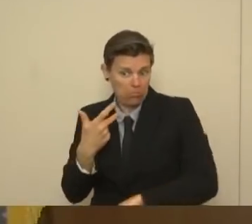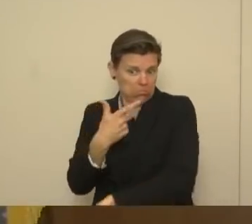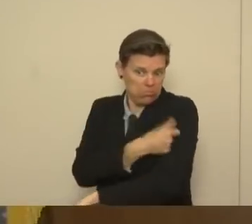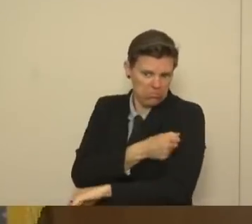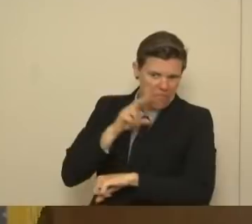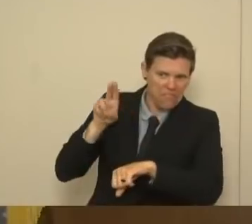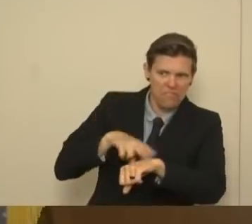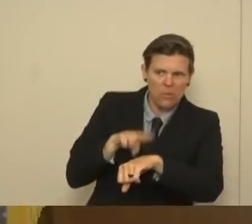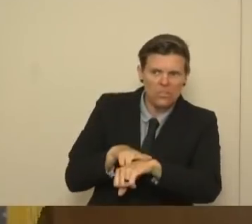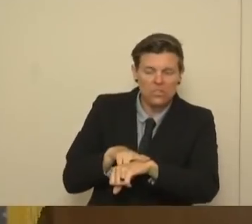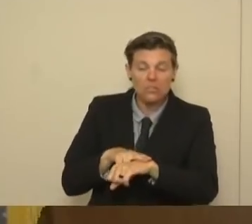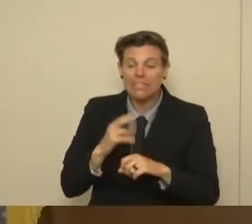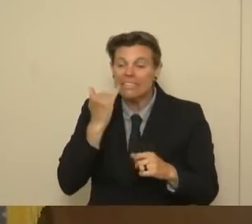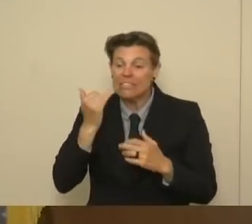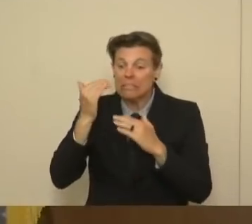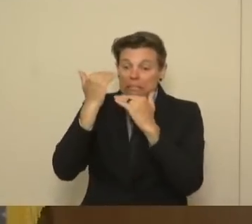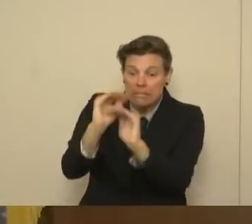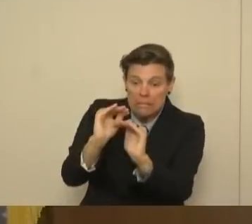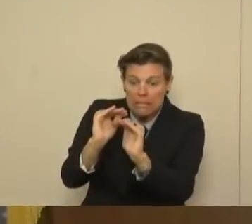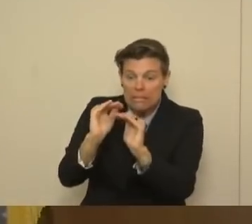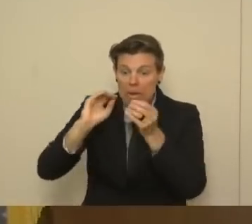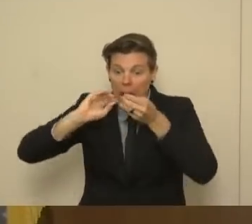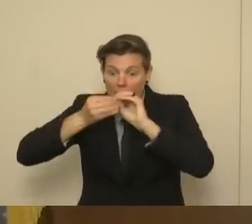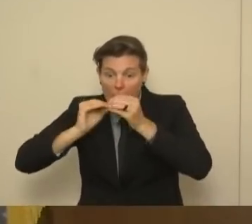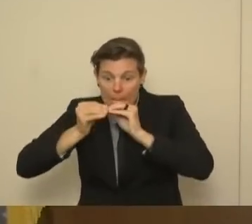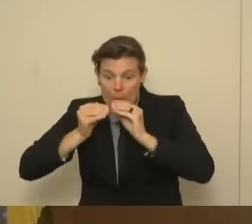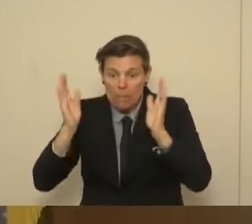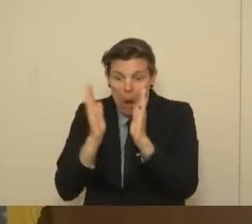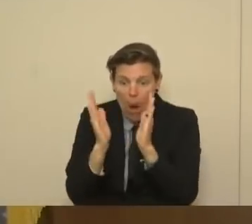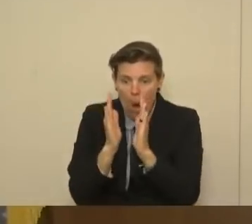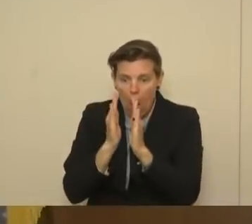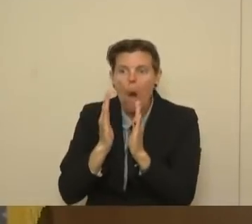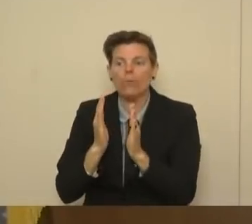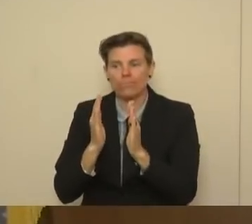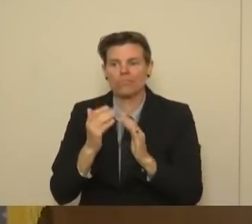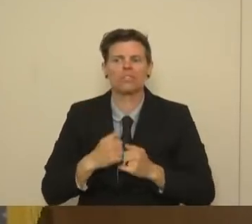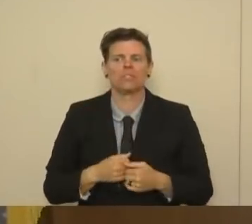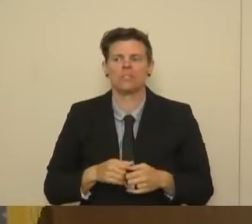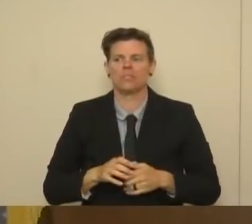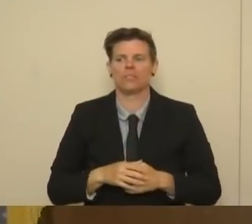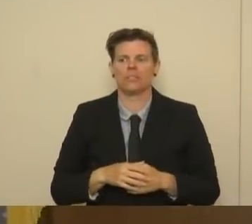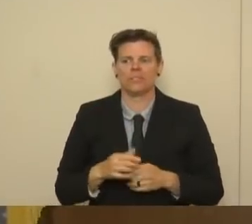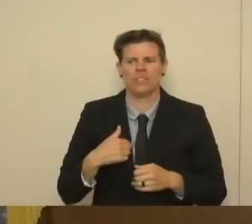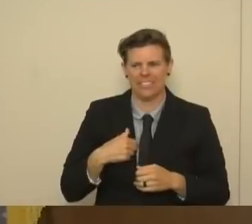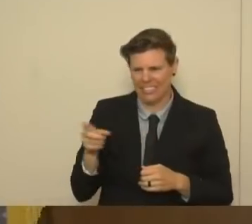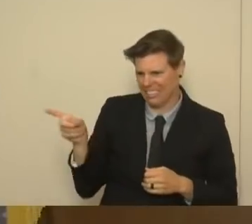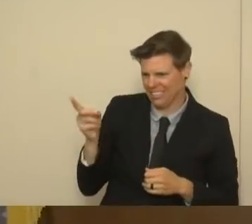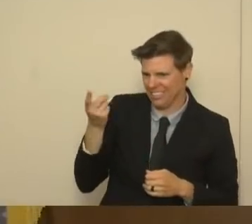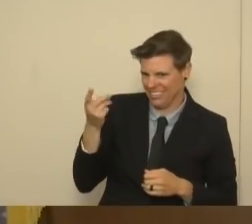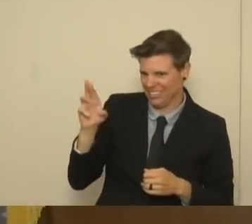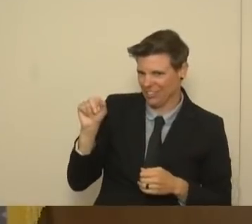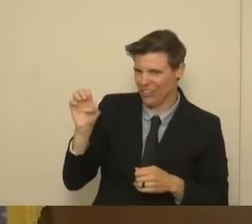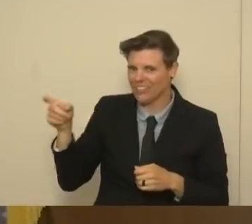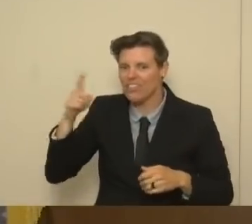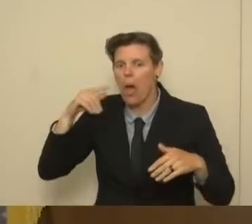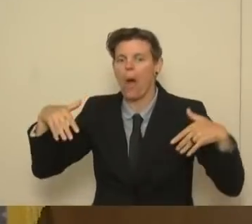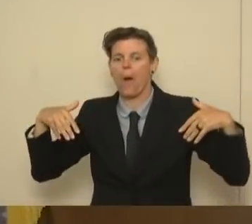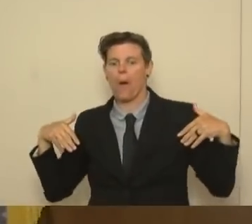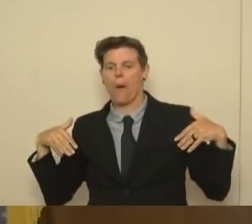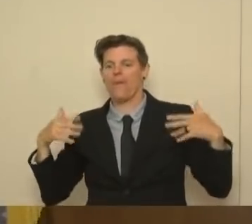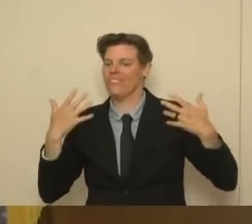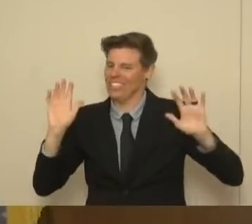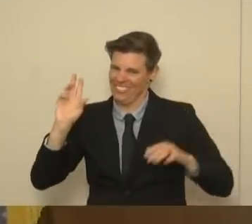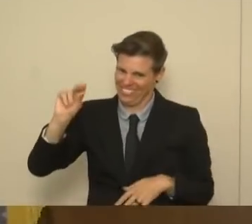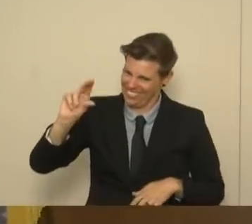Dr. Grace, was going to be done sort of after we get through all the gating. I see a role for us to really